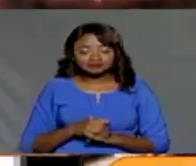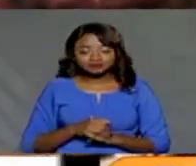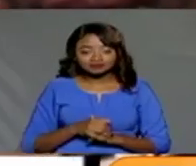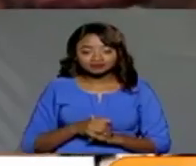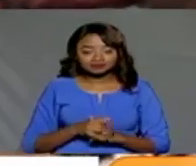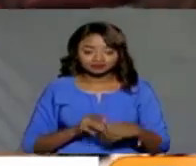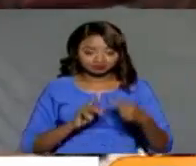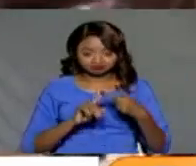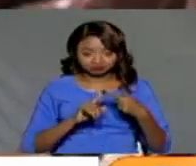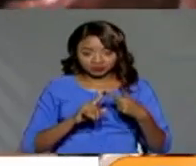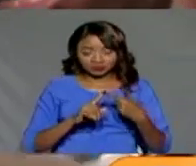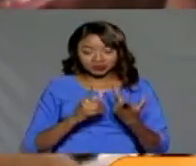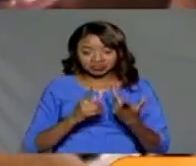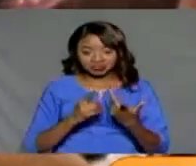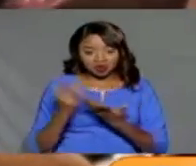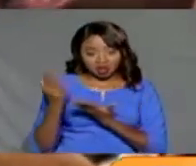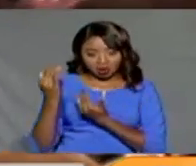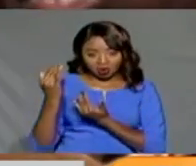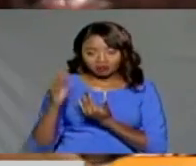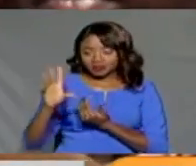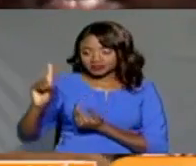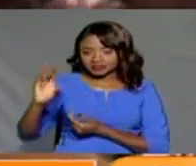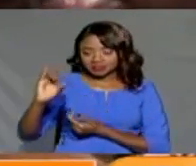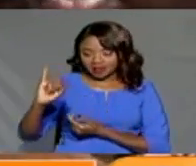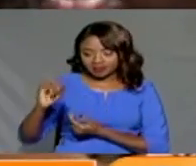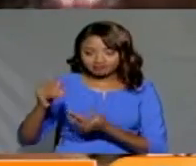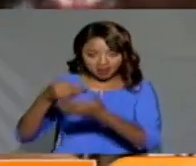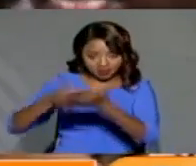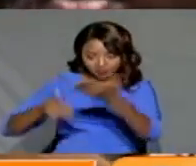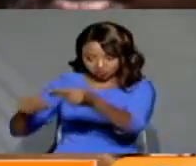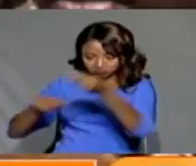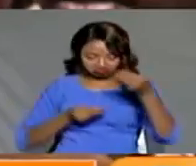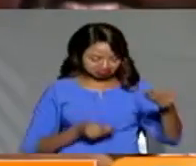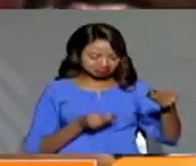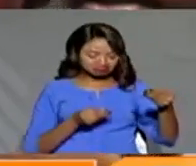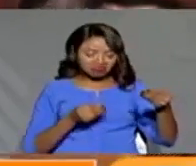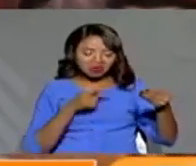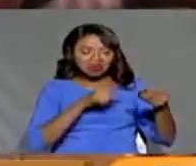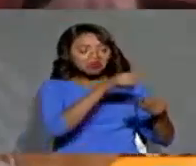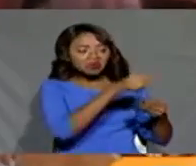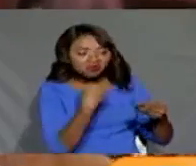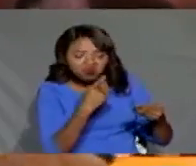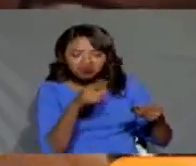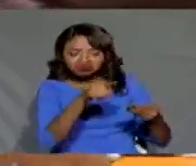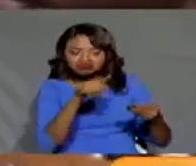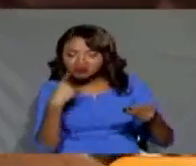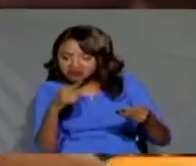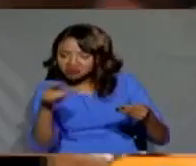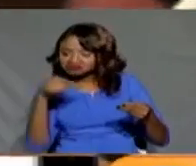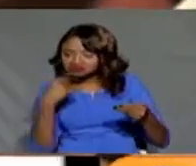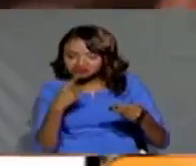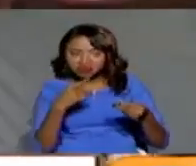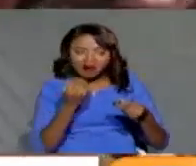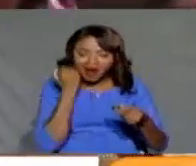tunatarajia ripoti ya DCI ya kwamba fulani alichukua pesa ngapi, fulani alichukua ngapi. Na kwa